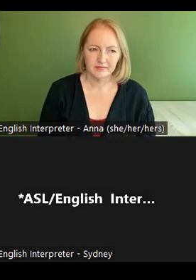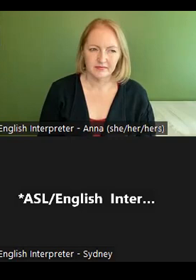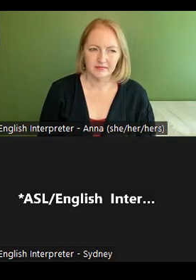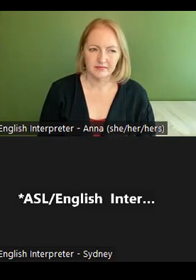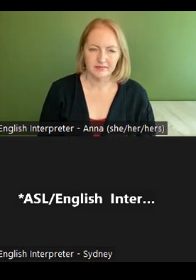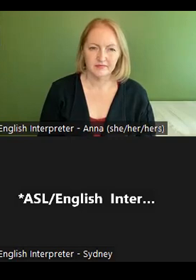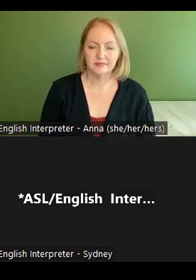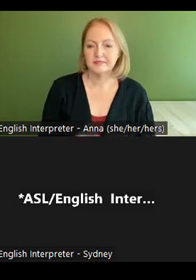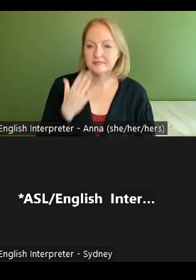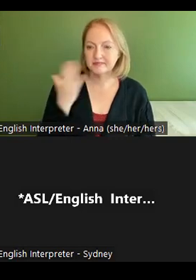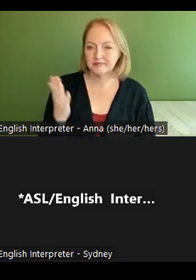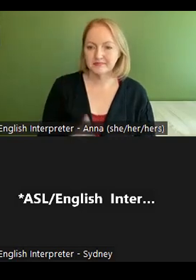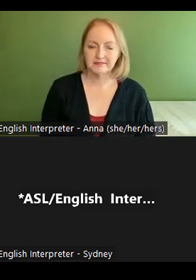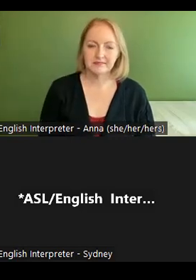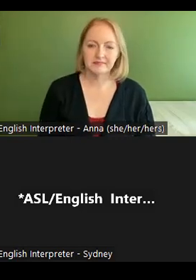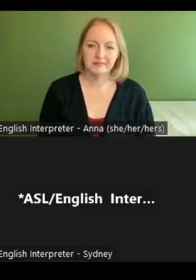Thank you.